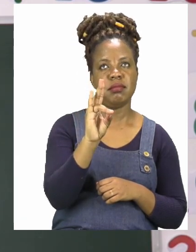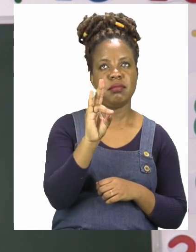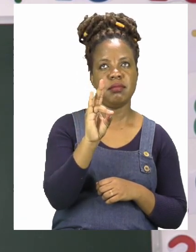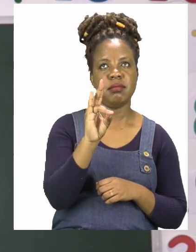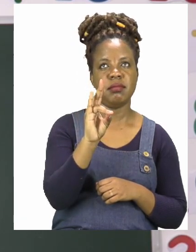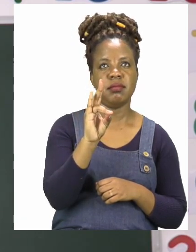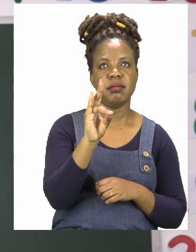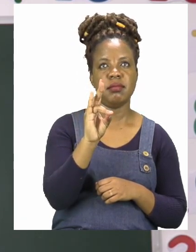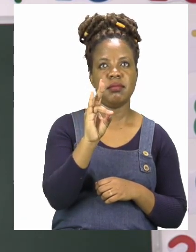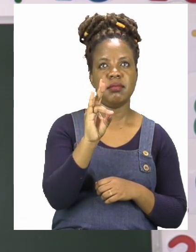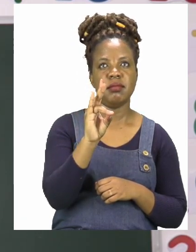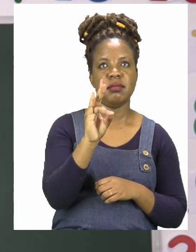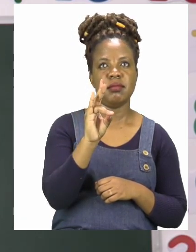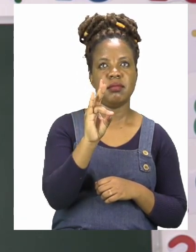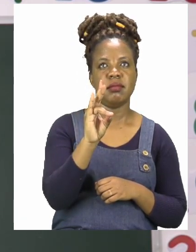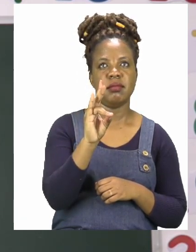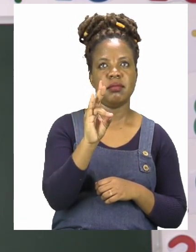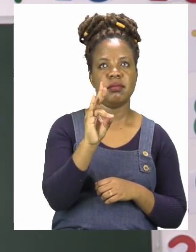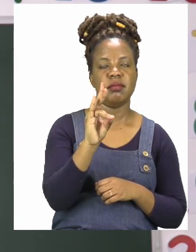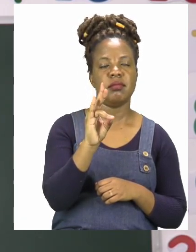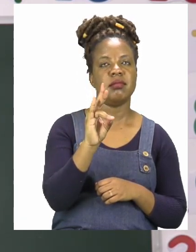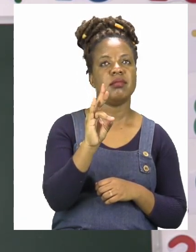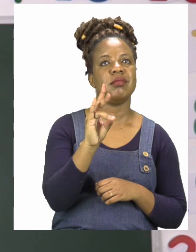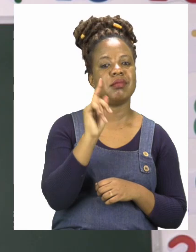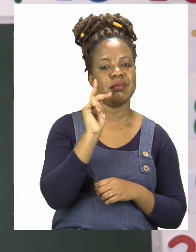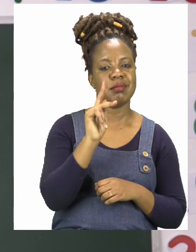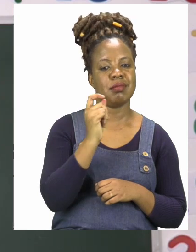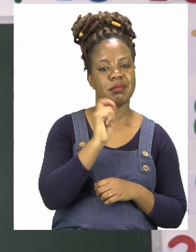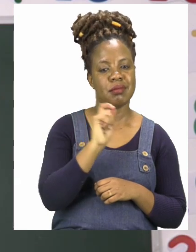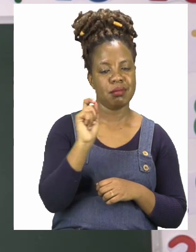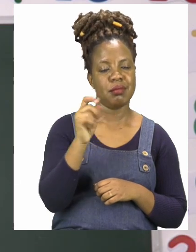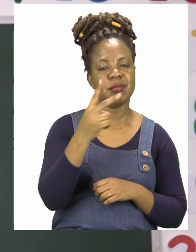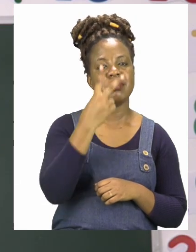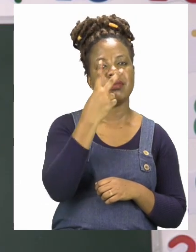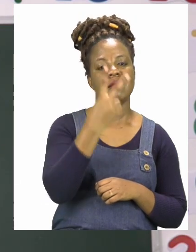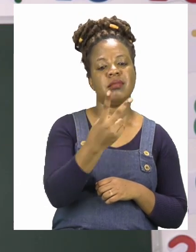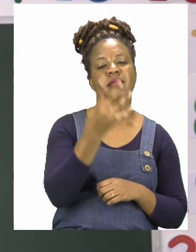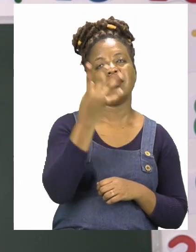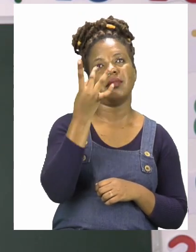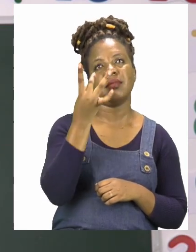27. And then after that, we have the number